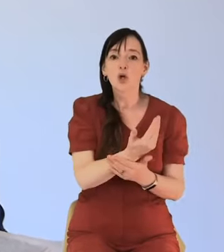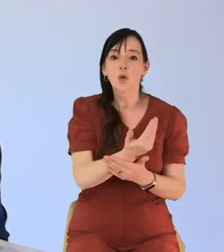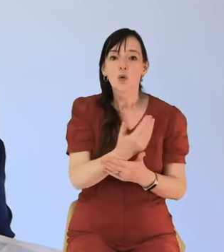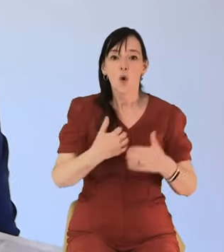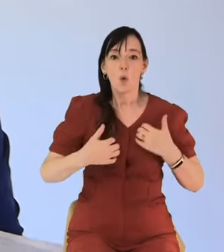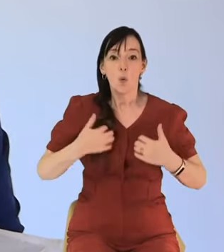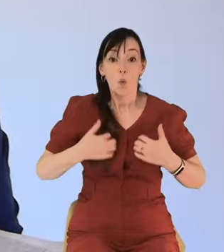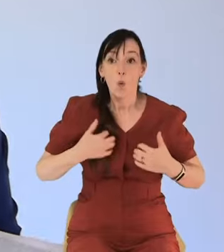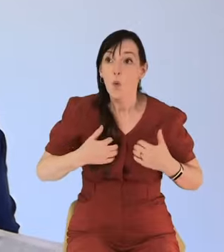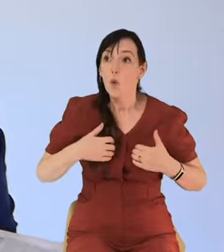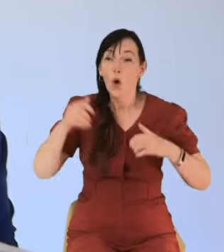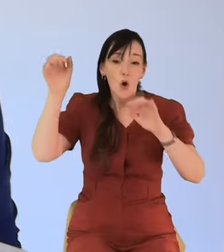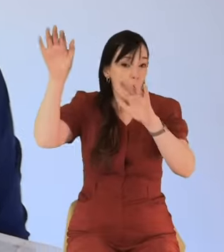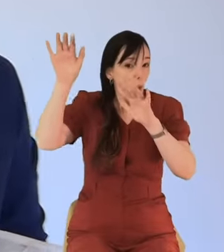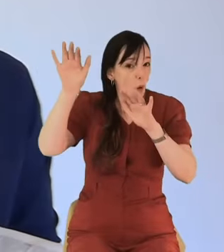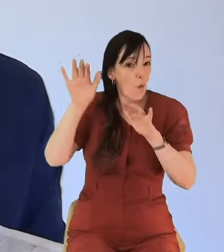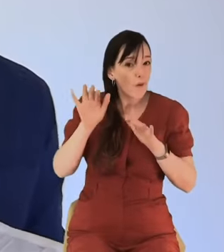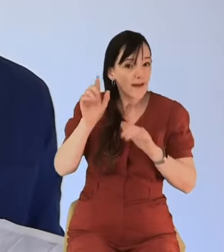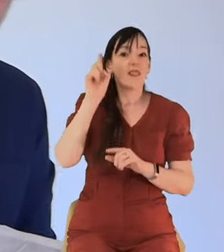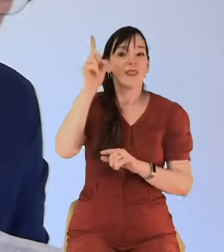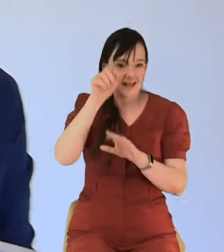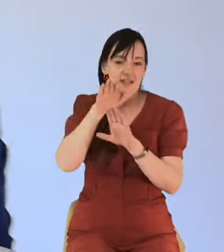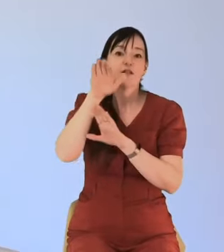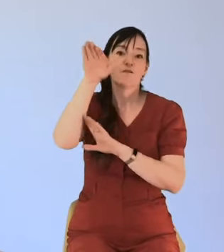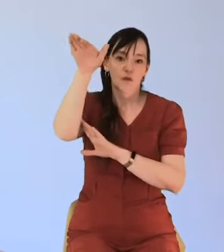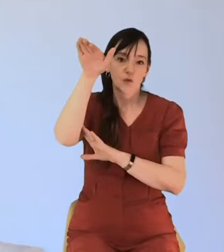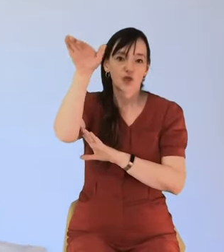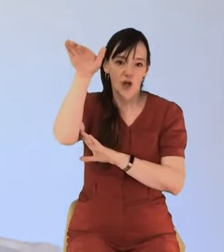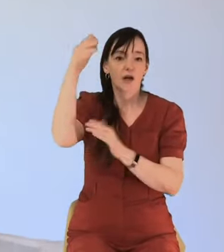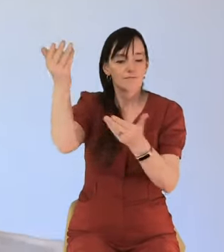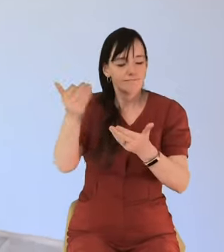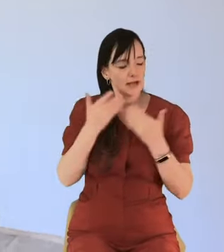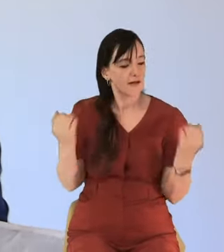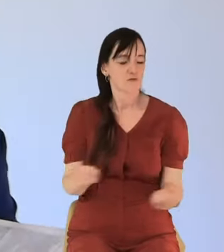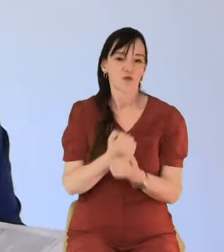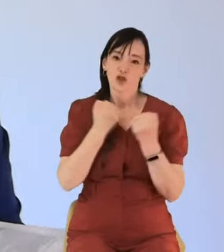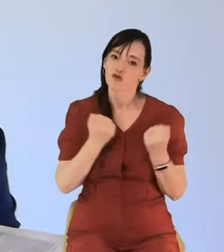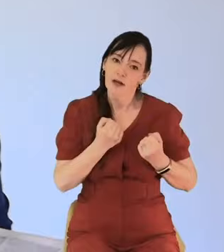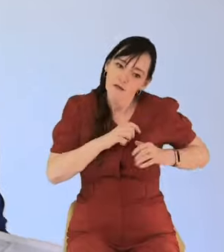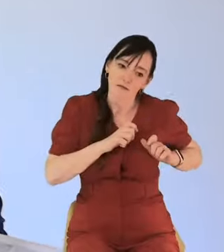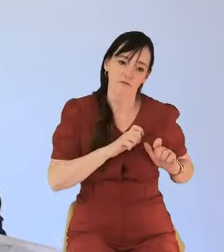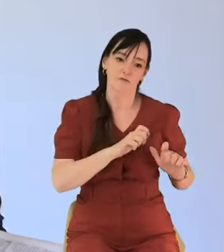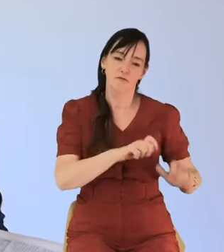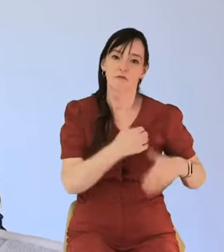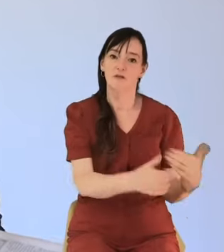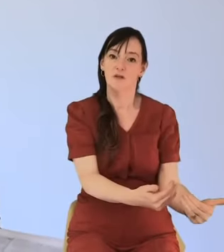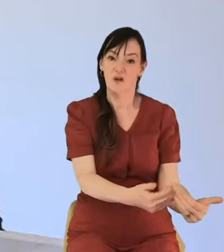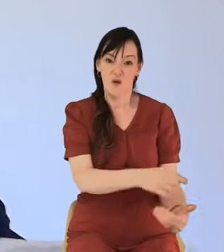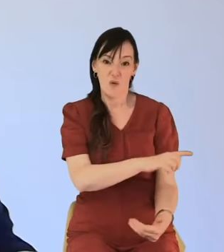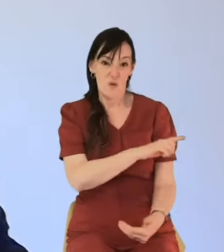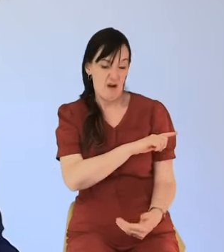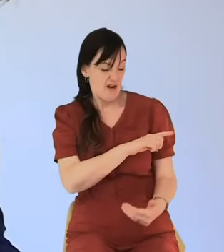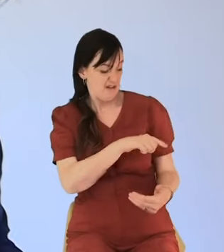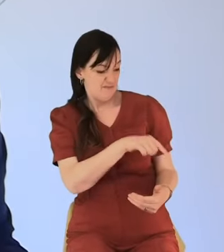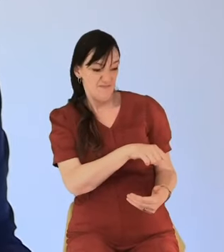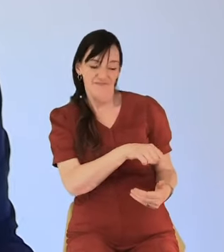to glory. And that's the future. That's the future that gave them strength to keep going in the present. Because right now,